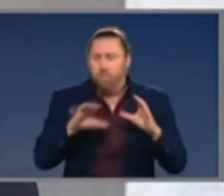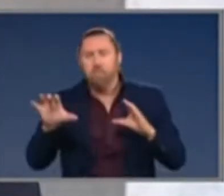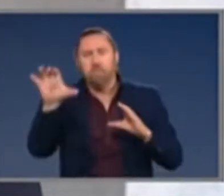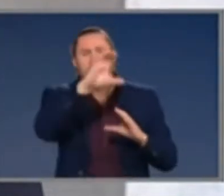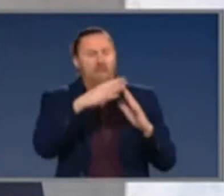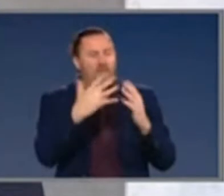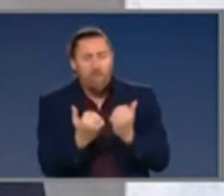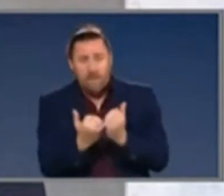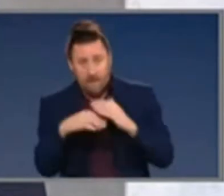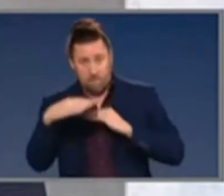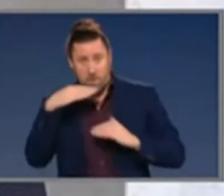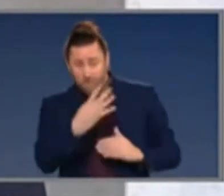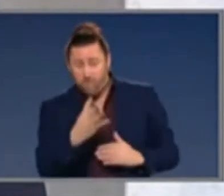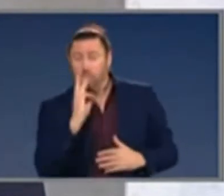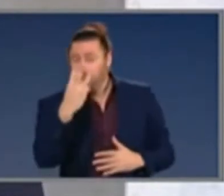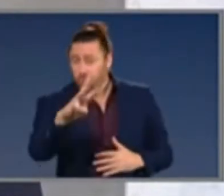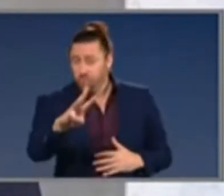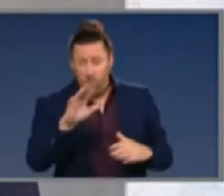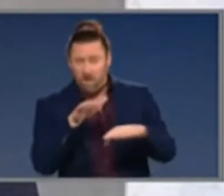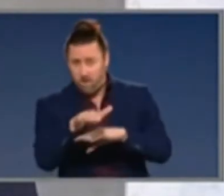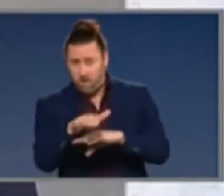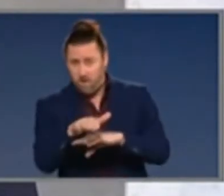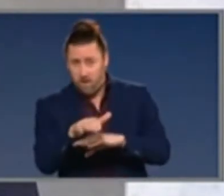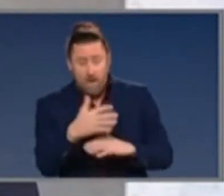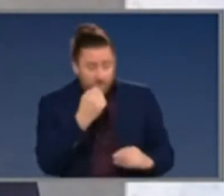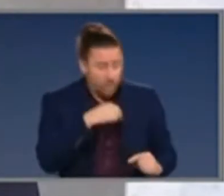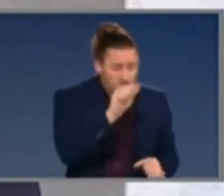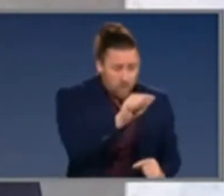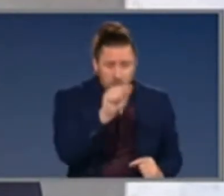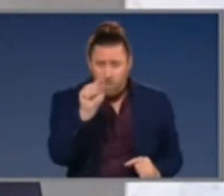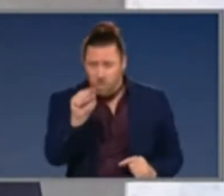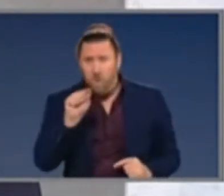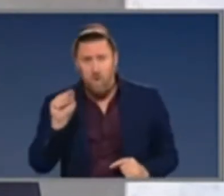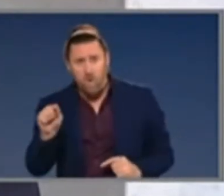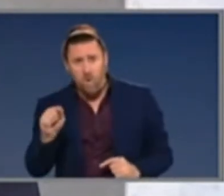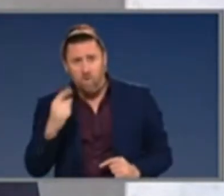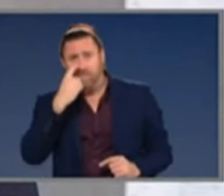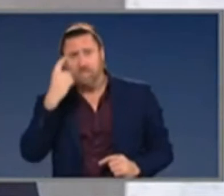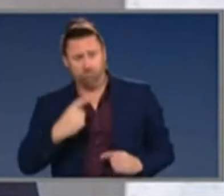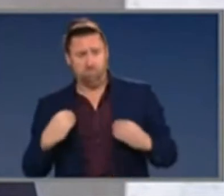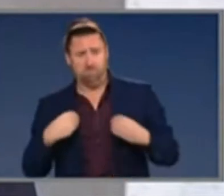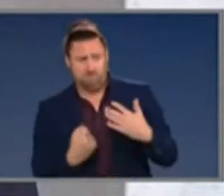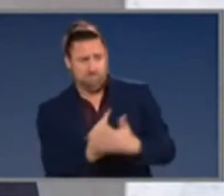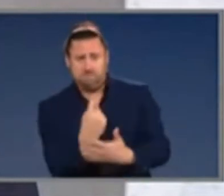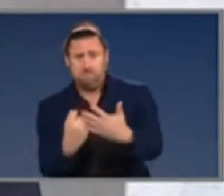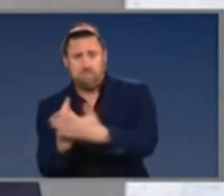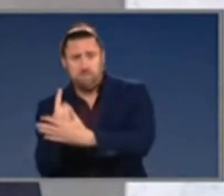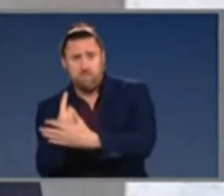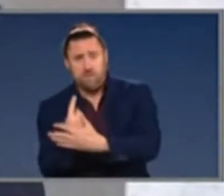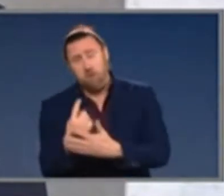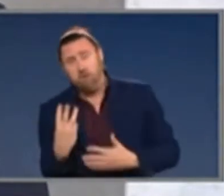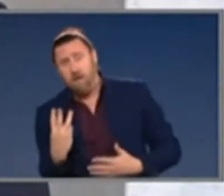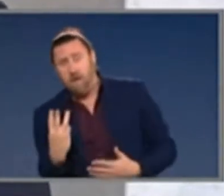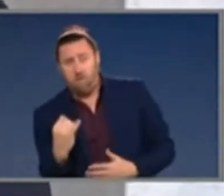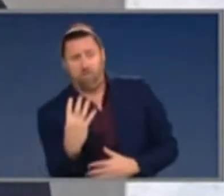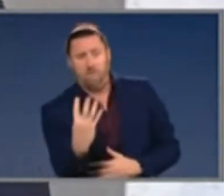Melbourne, we have got some very serious and acute conditions in 3,